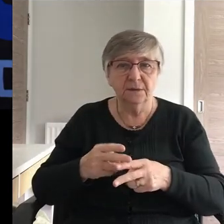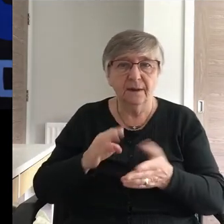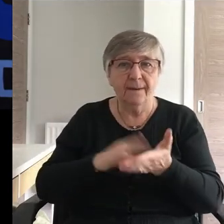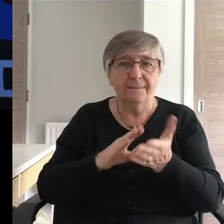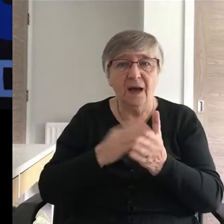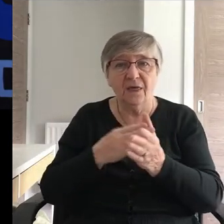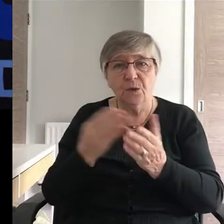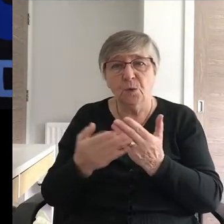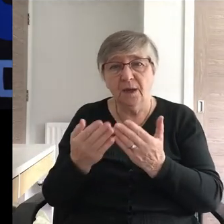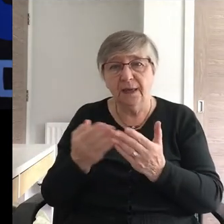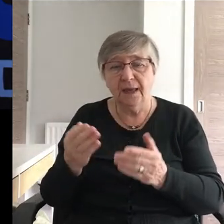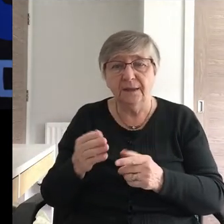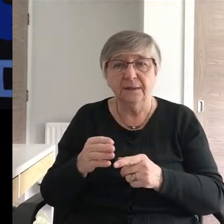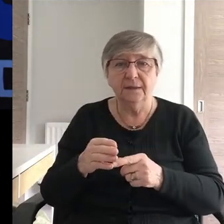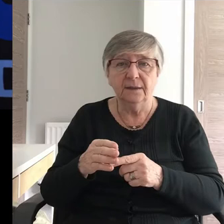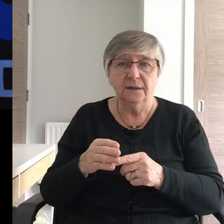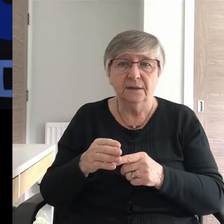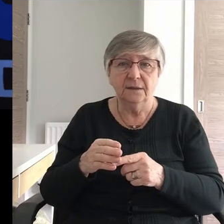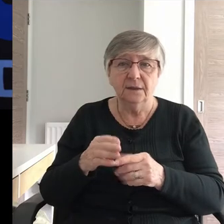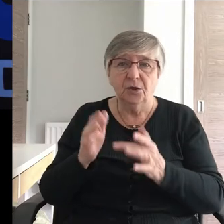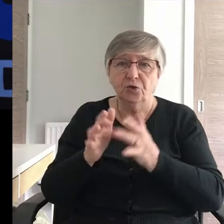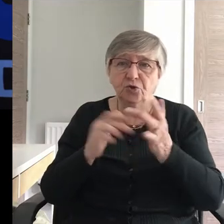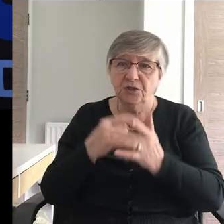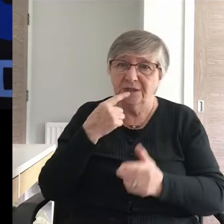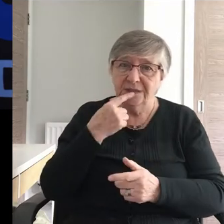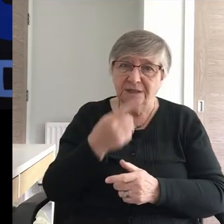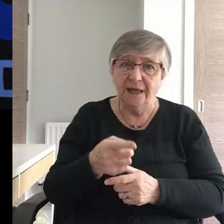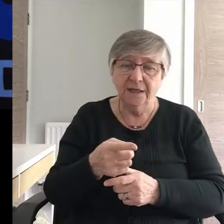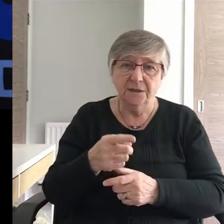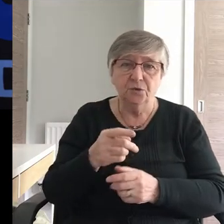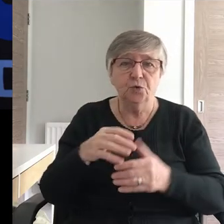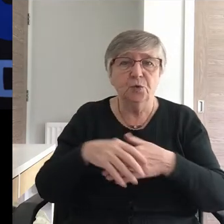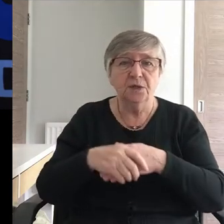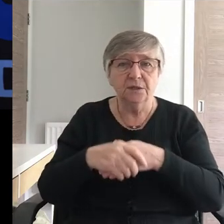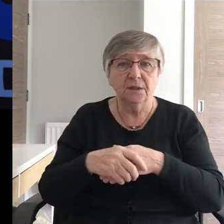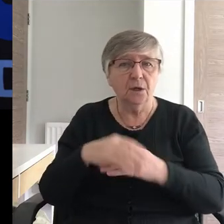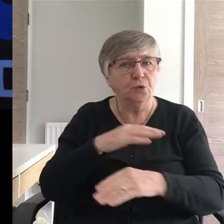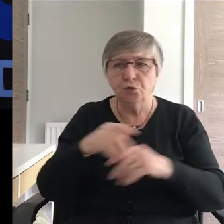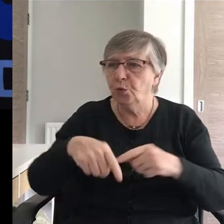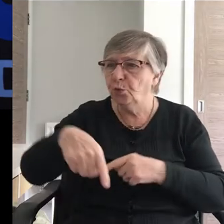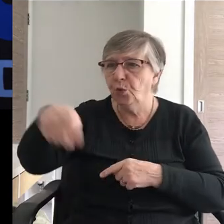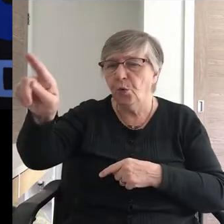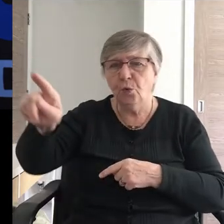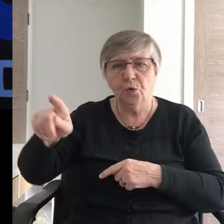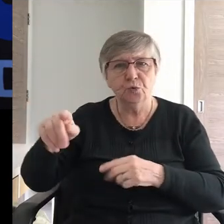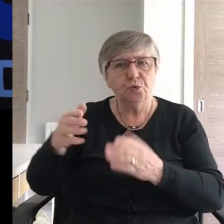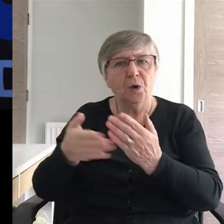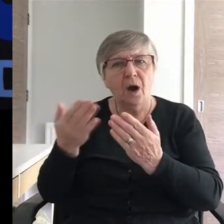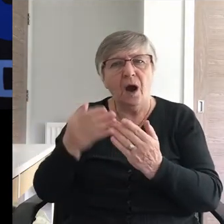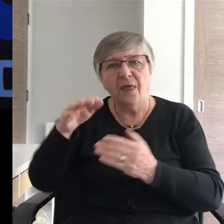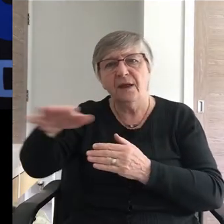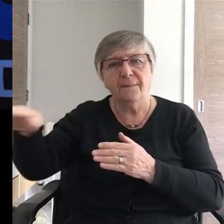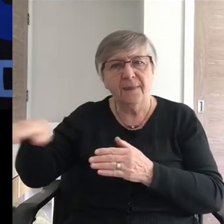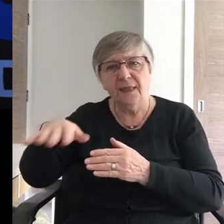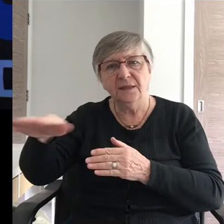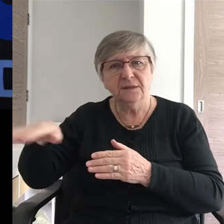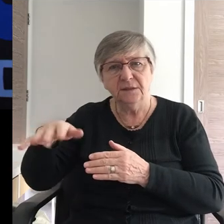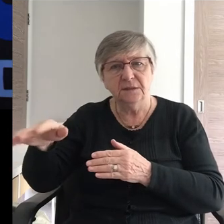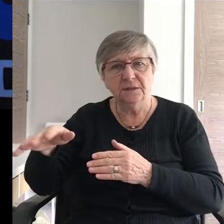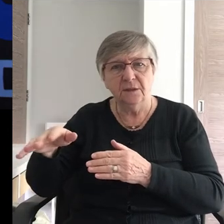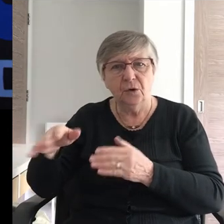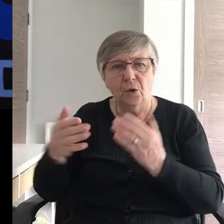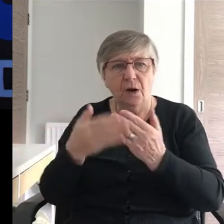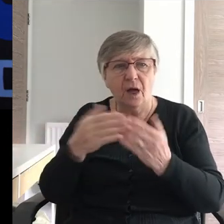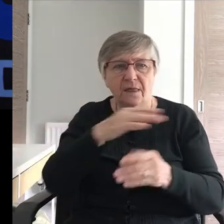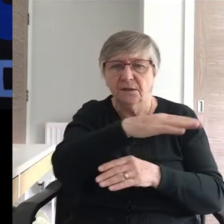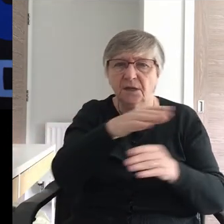Matthew 10:5, Jesus said to his disciples as he sent them out, "Do not go among the Gentiles or enter any